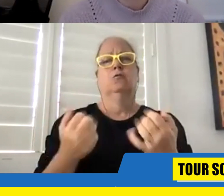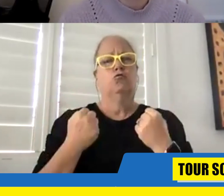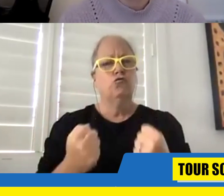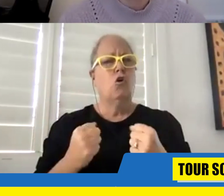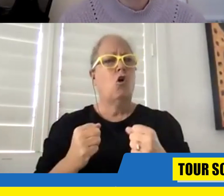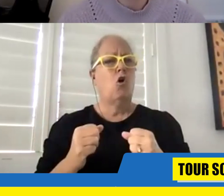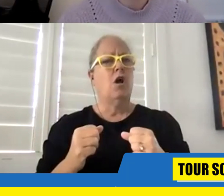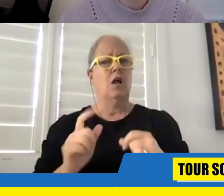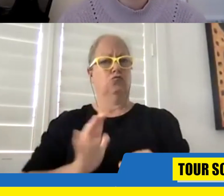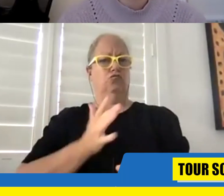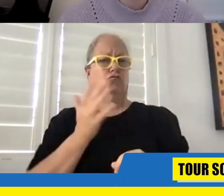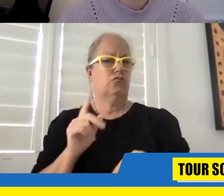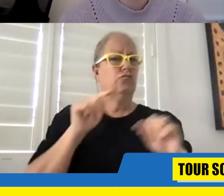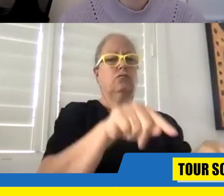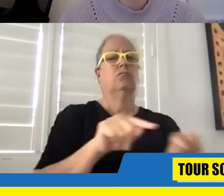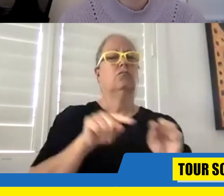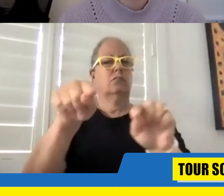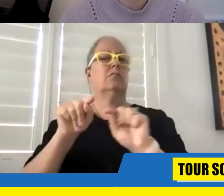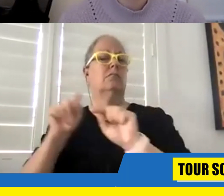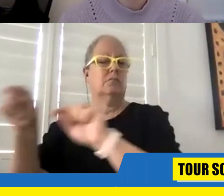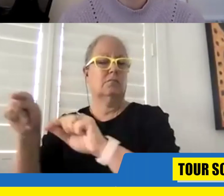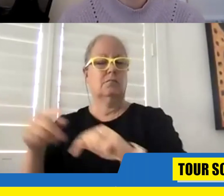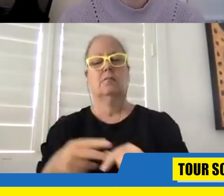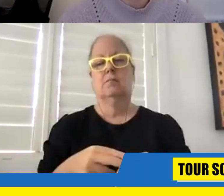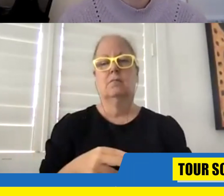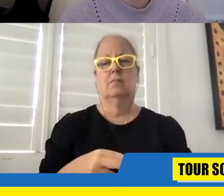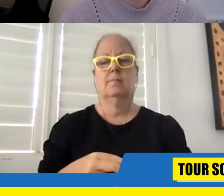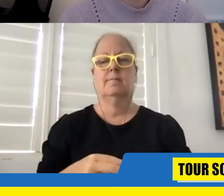pull on your programming, because they have a bigger